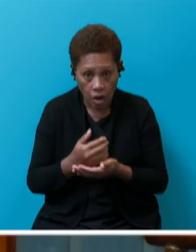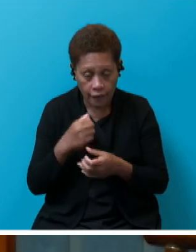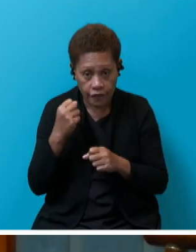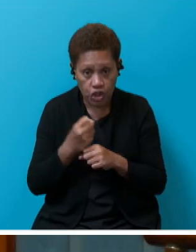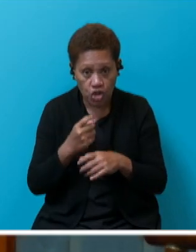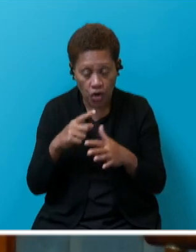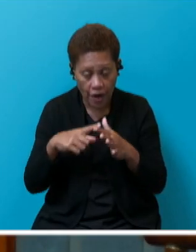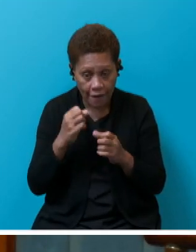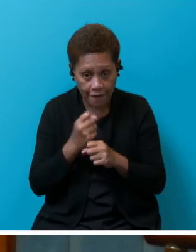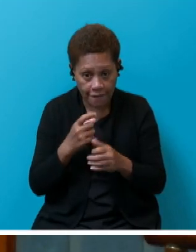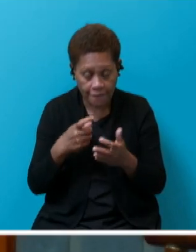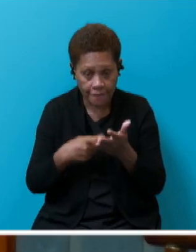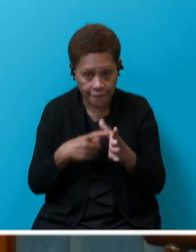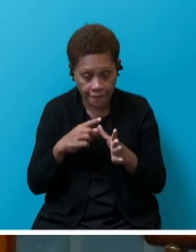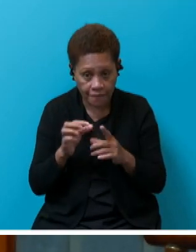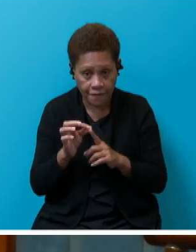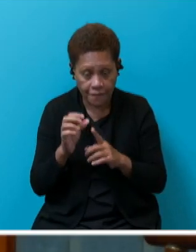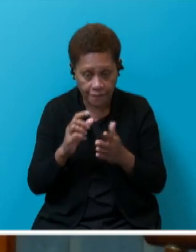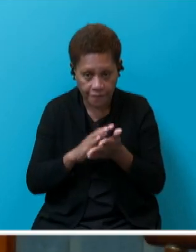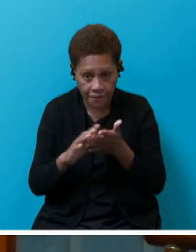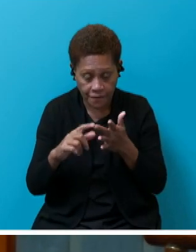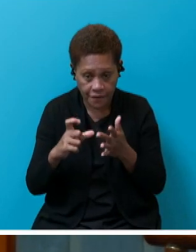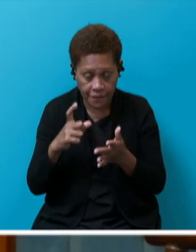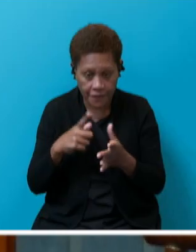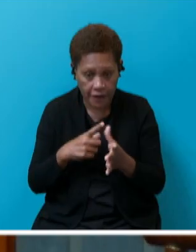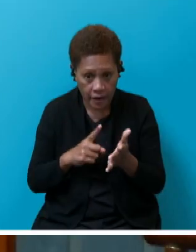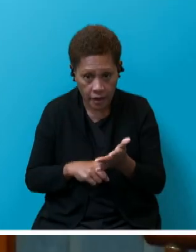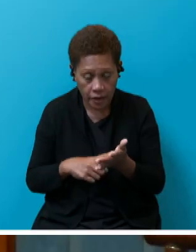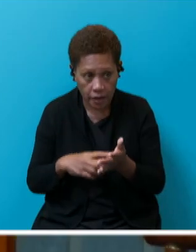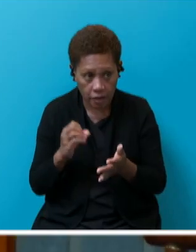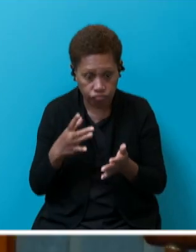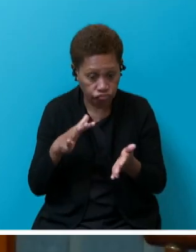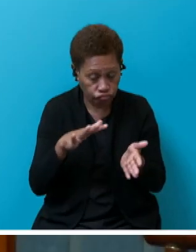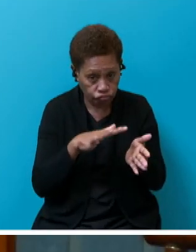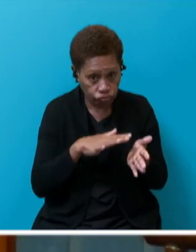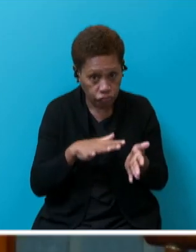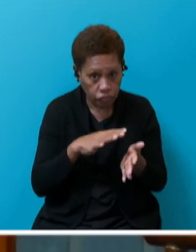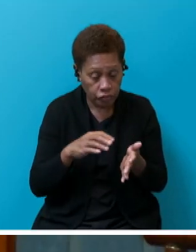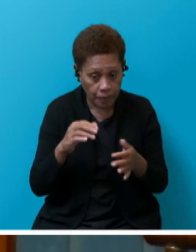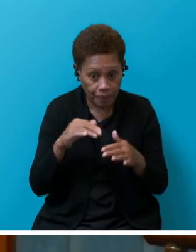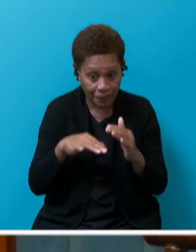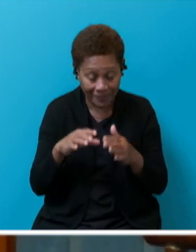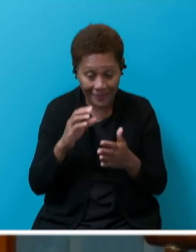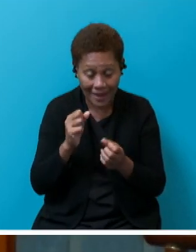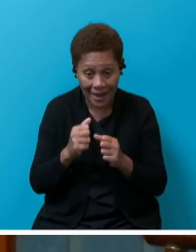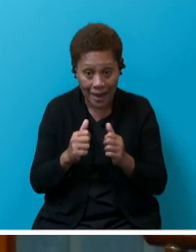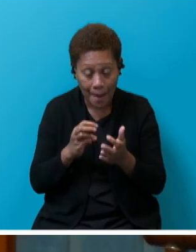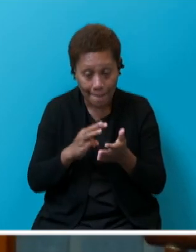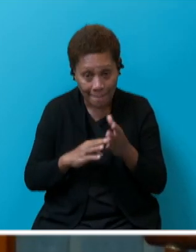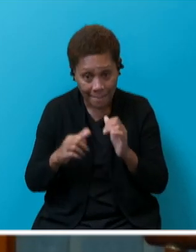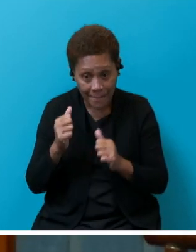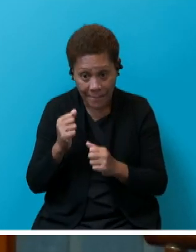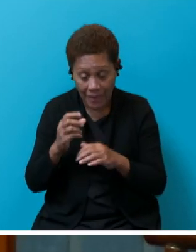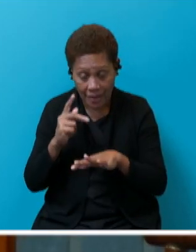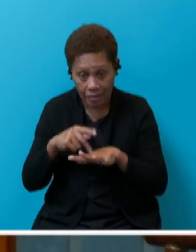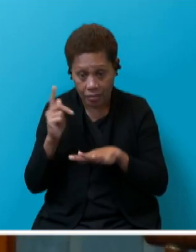geographical isolation, and access to formal credit. In March this year, Parliament unanimously passed